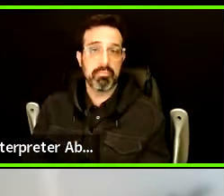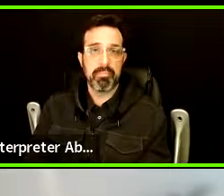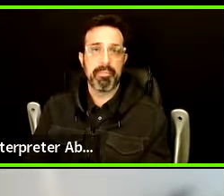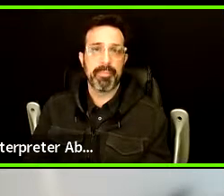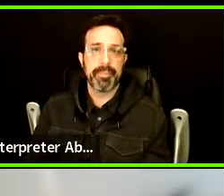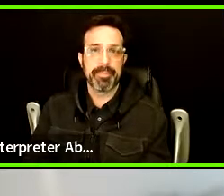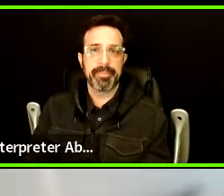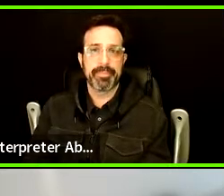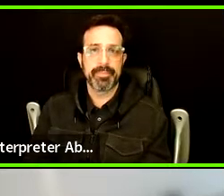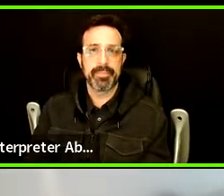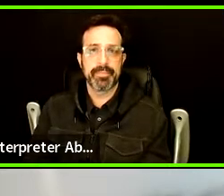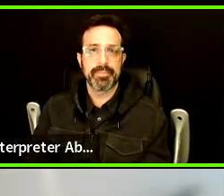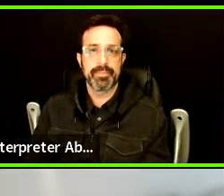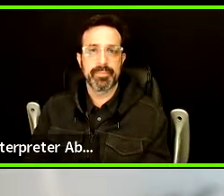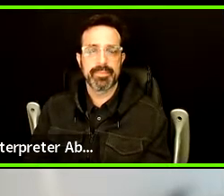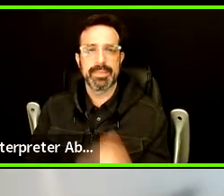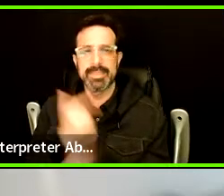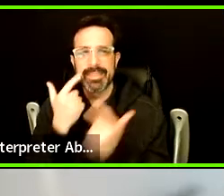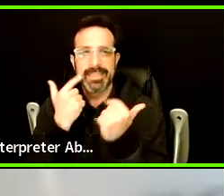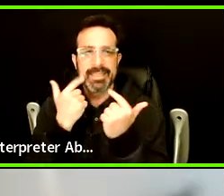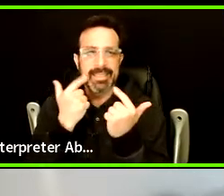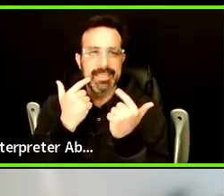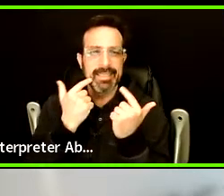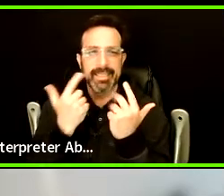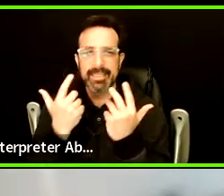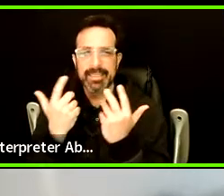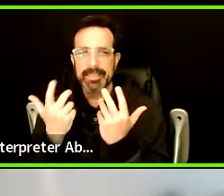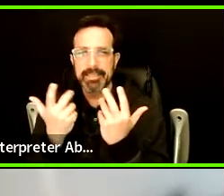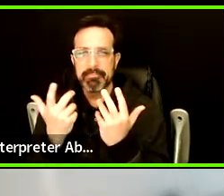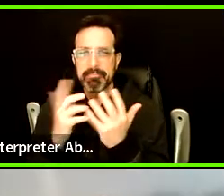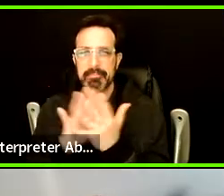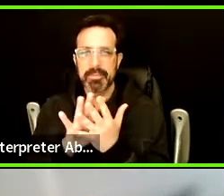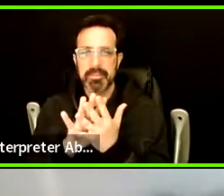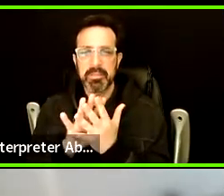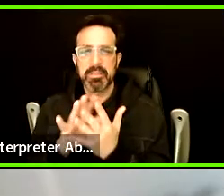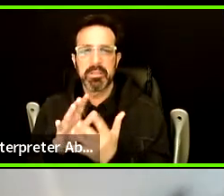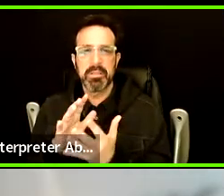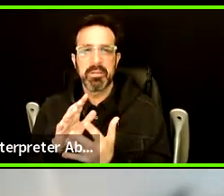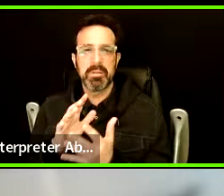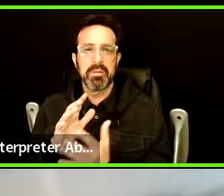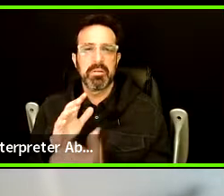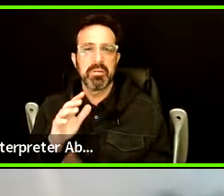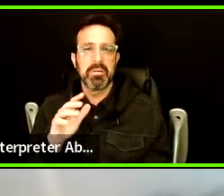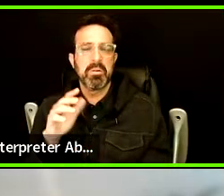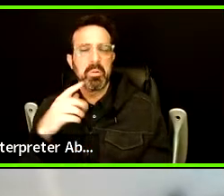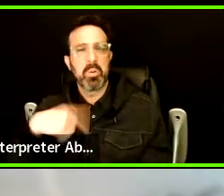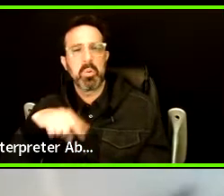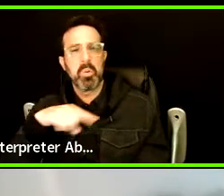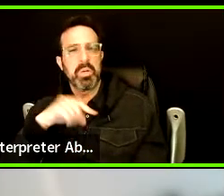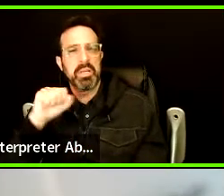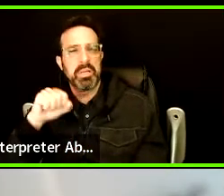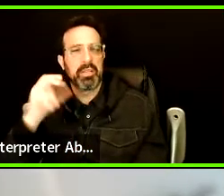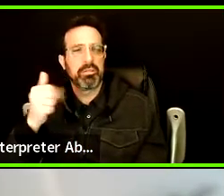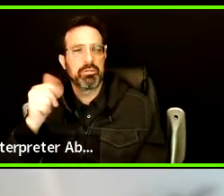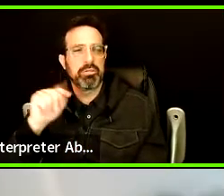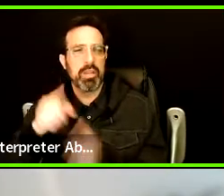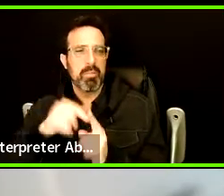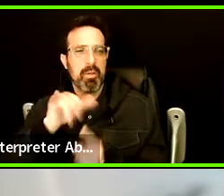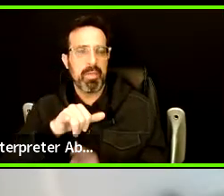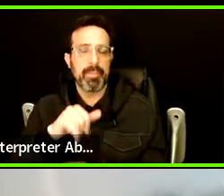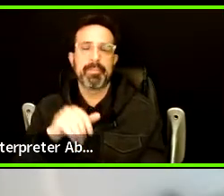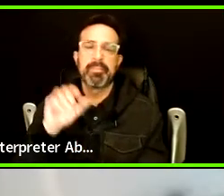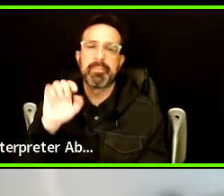Disrupt the work program. We can definitely chat about it. I'm sure we can make time. Okay. And then